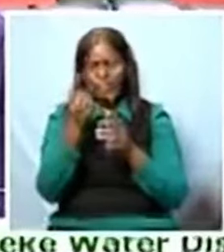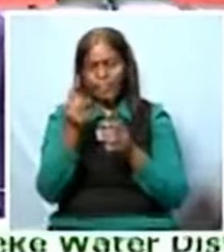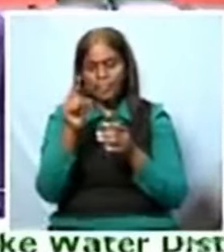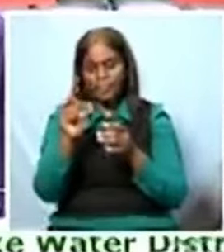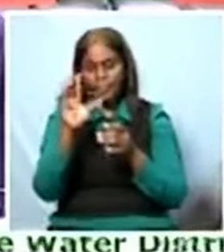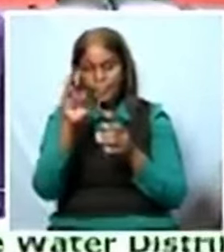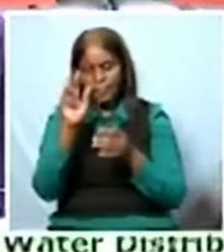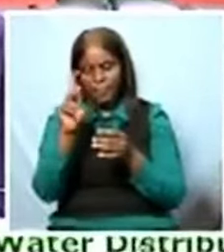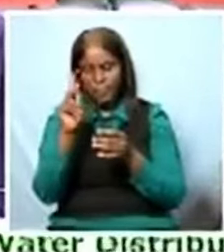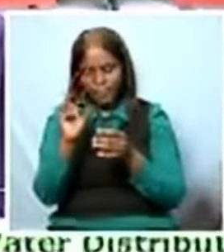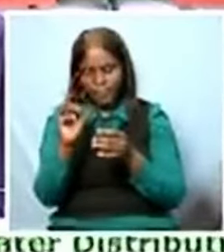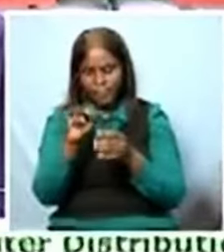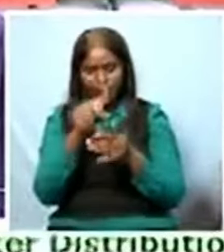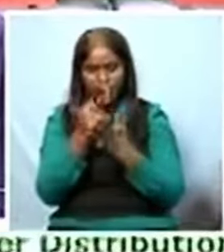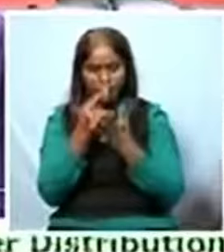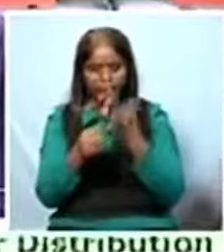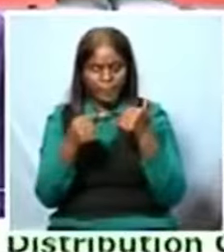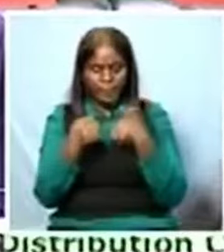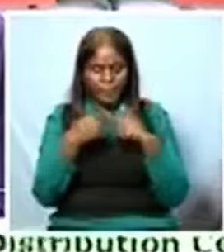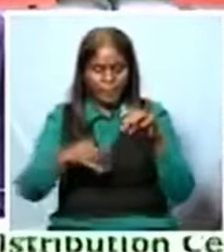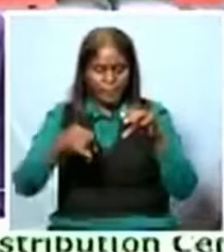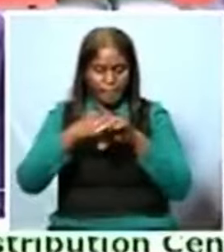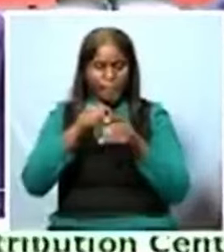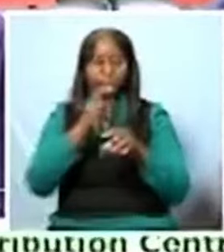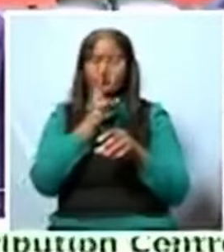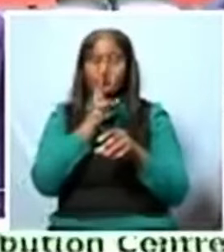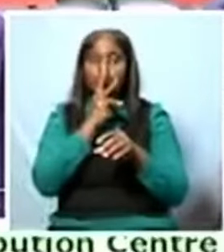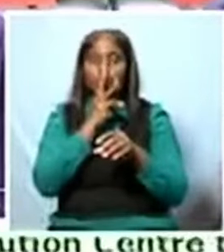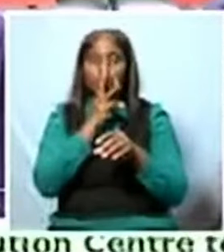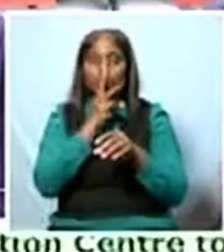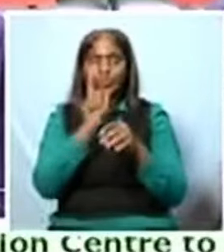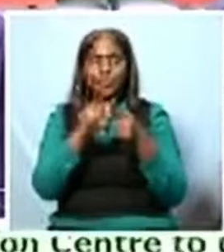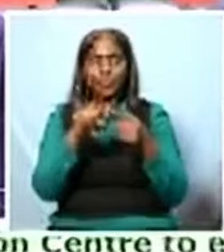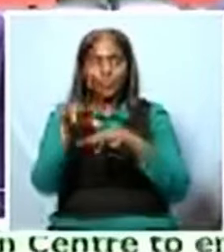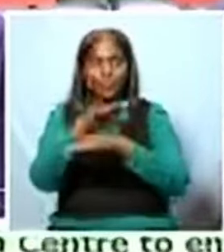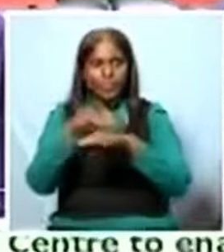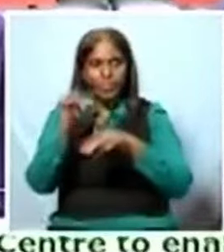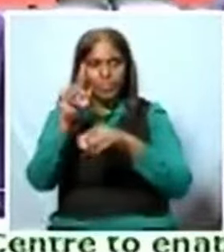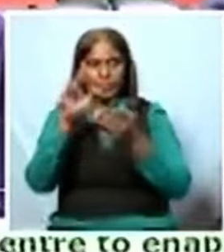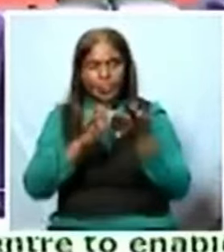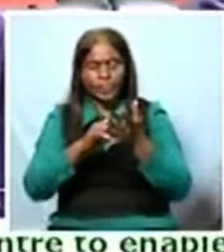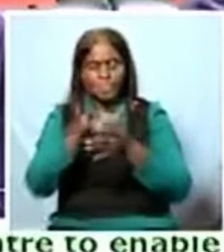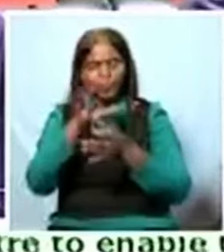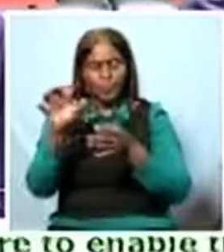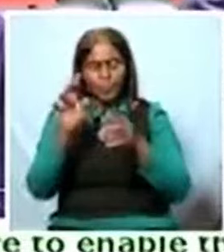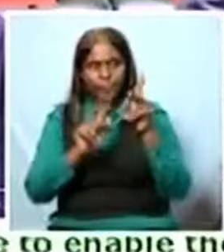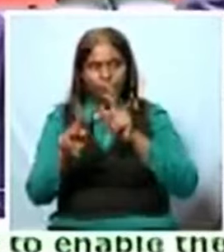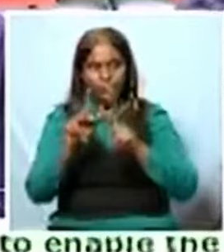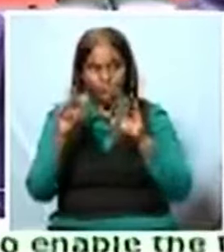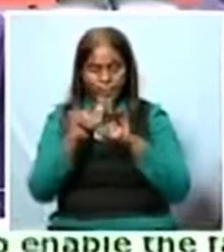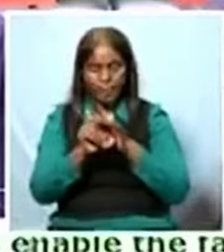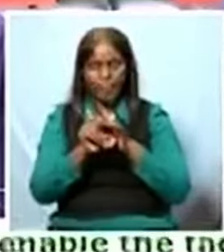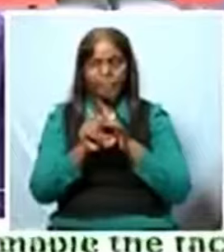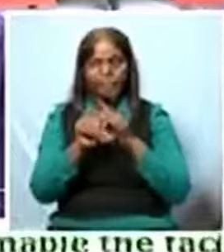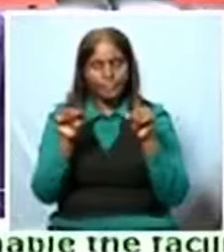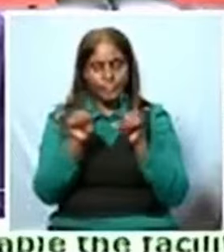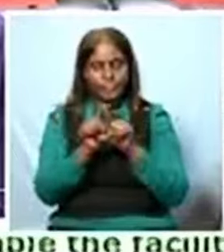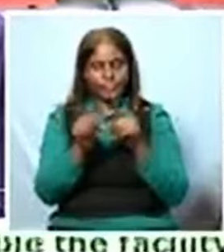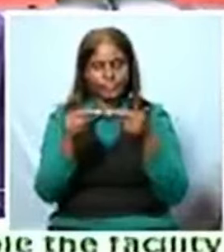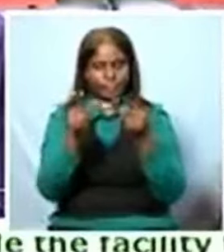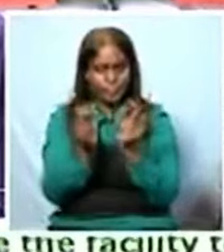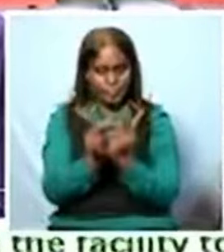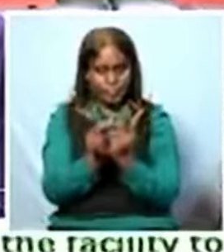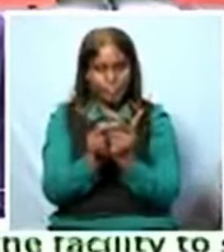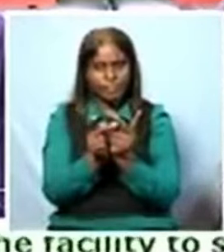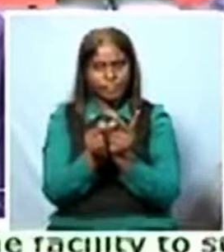kilometers have been replaced, improving water supply to over 1,500 residents in the Gordon's Corner